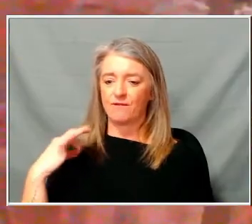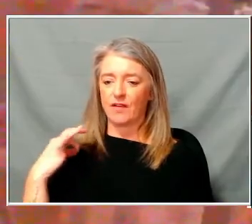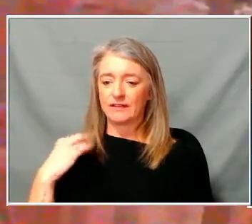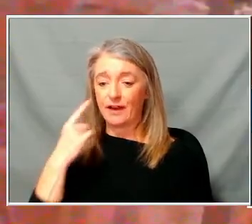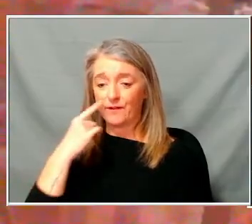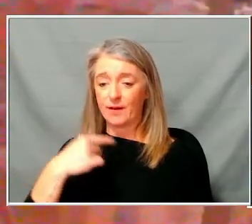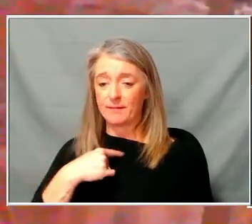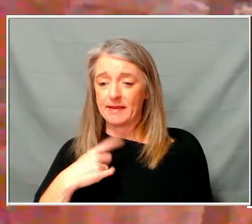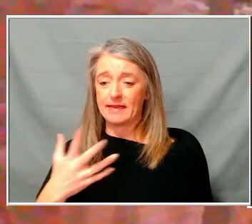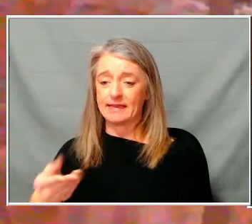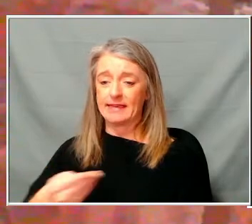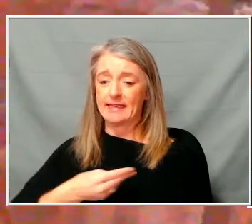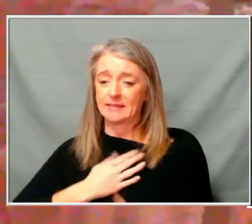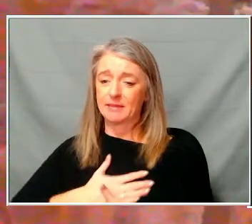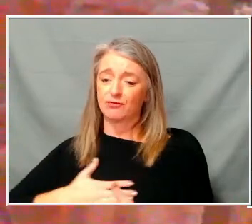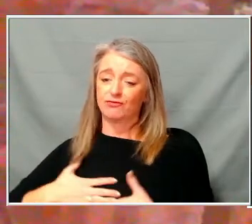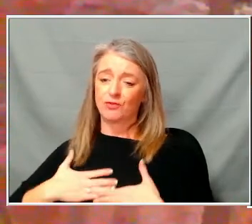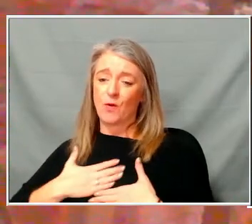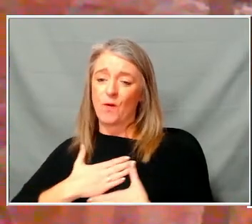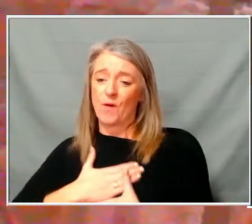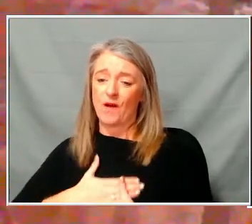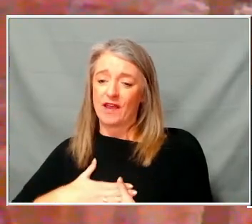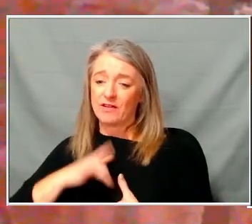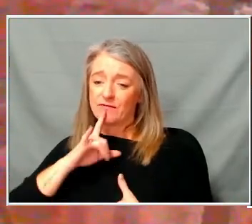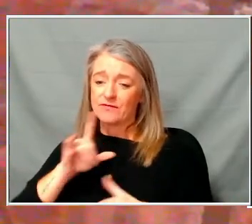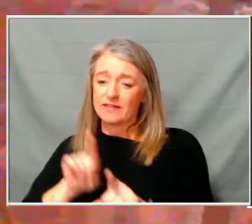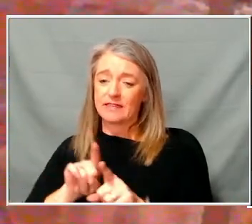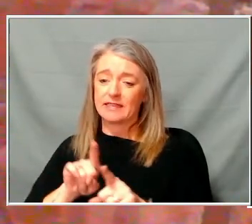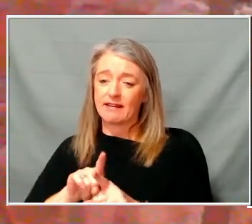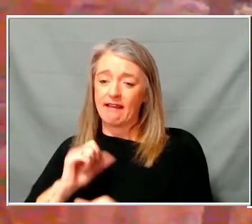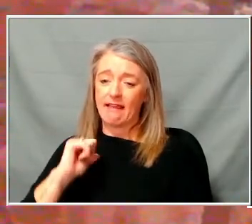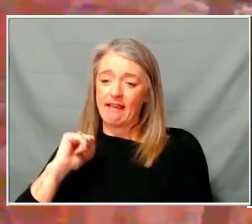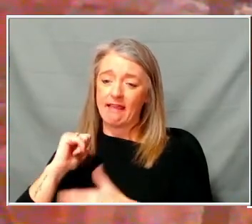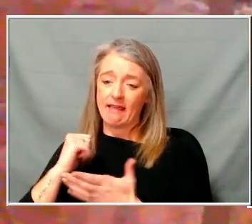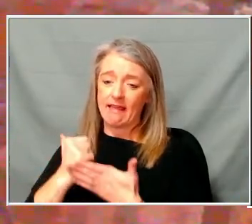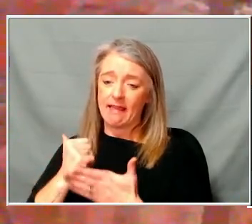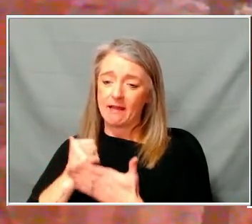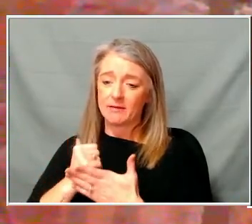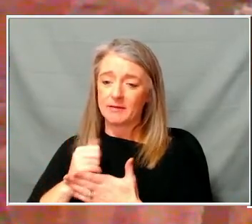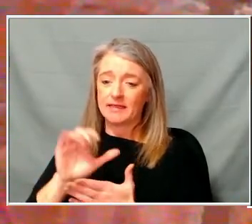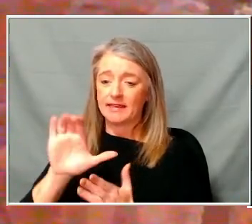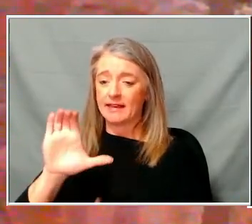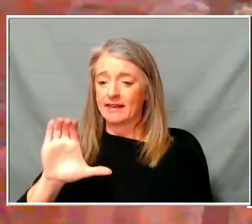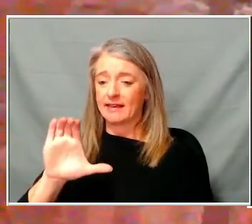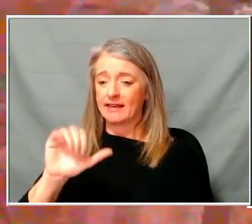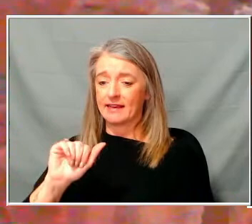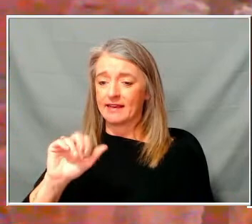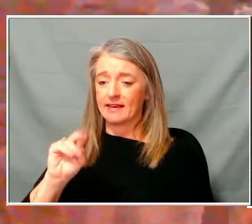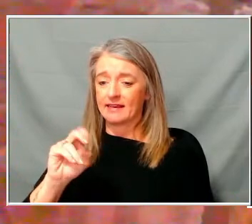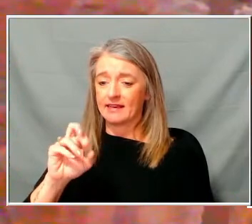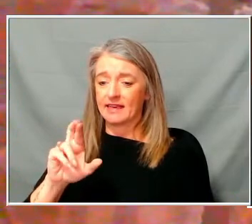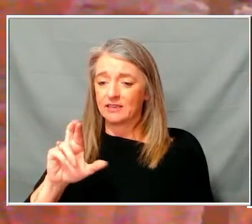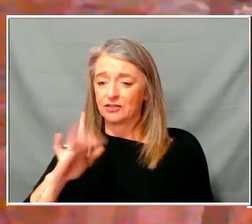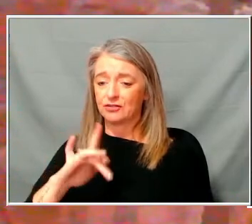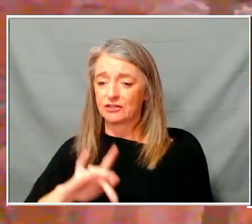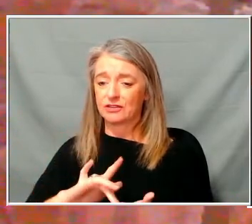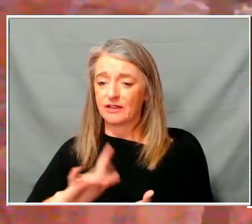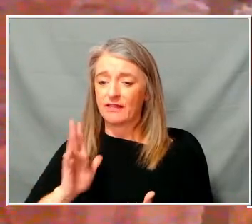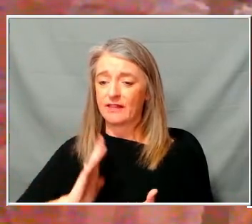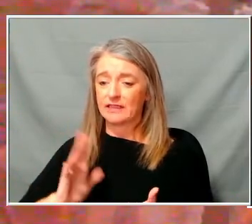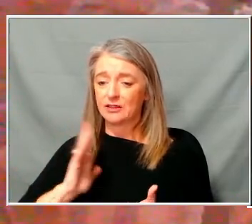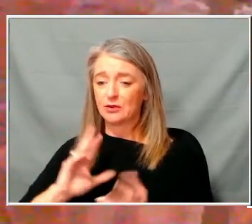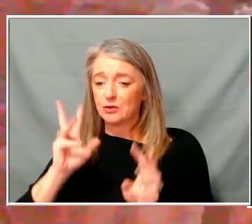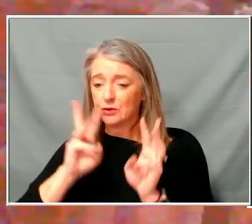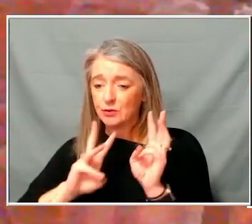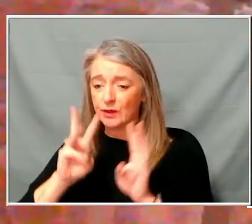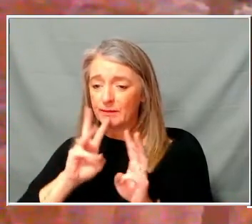joy, and it also grounds me at the cancer center, that things that used to worry